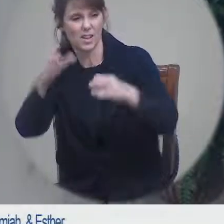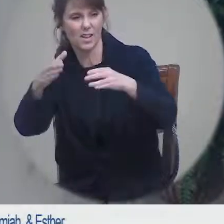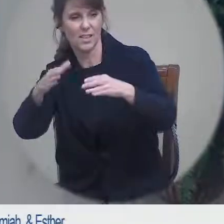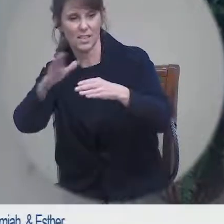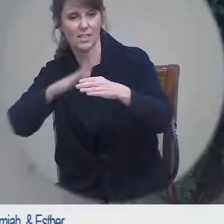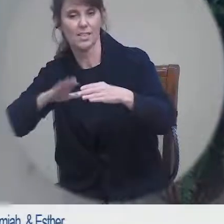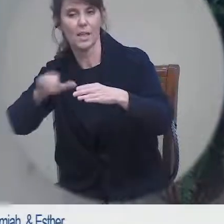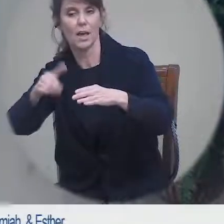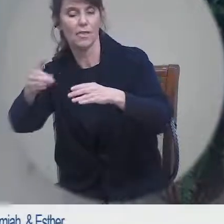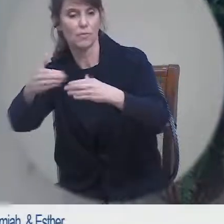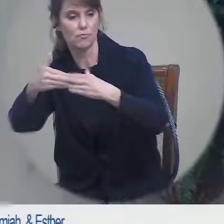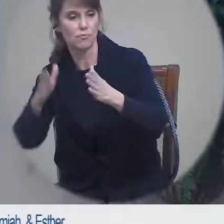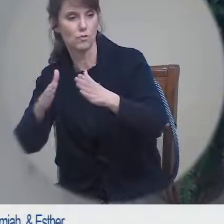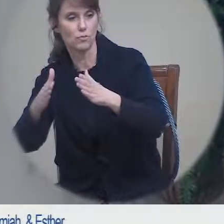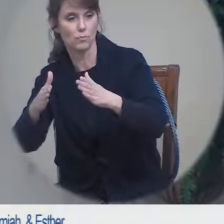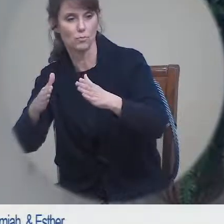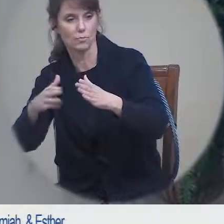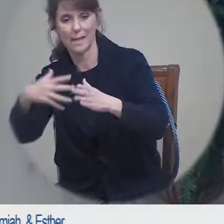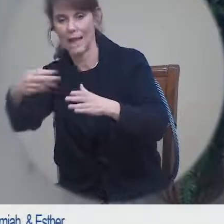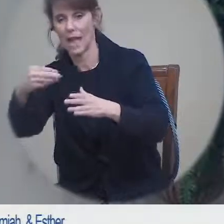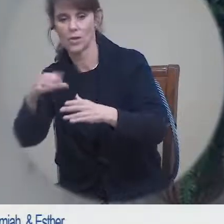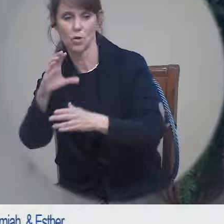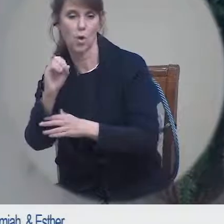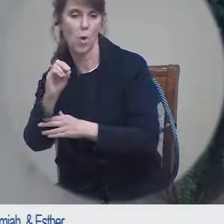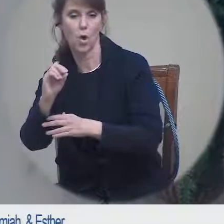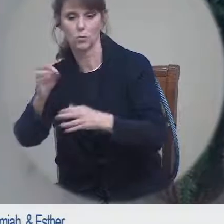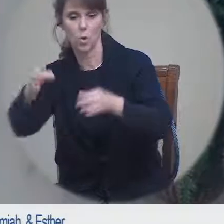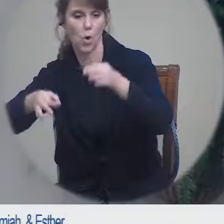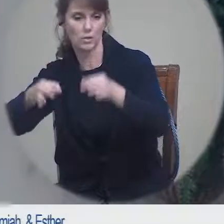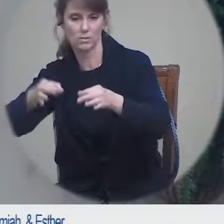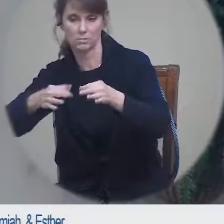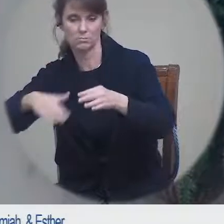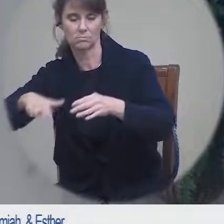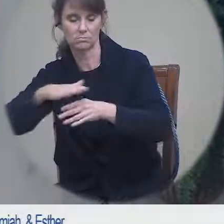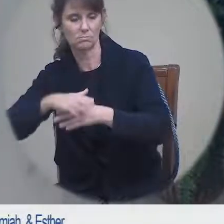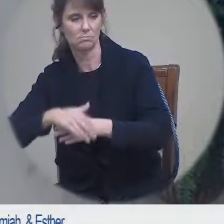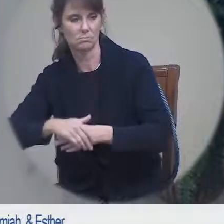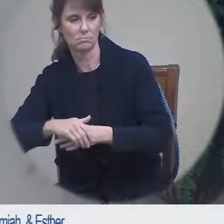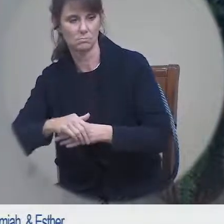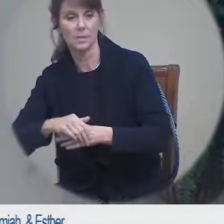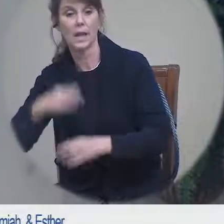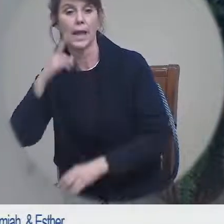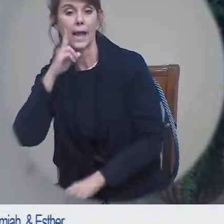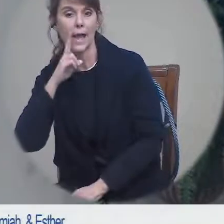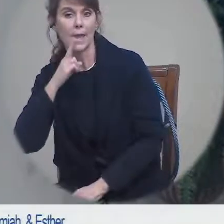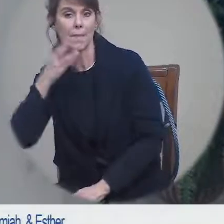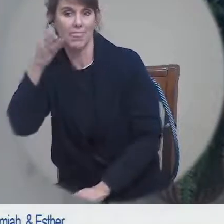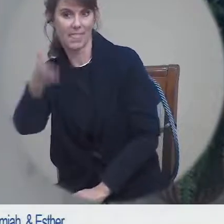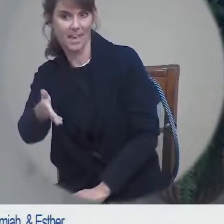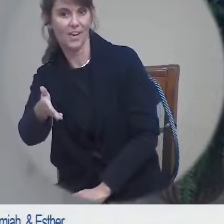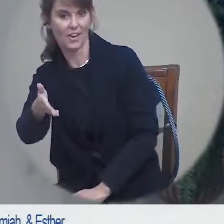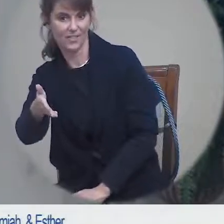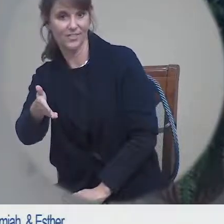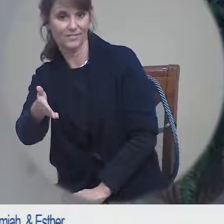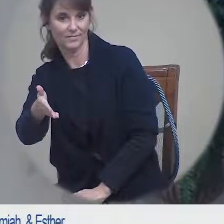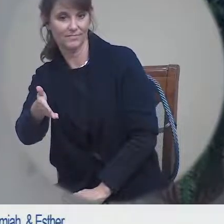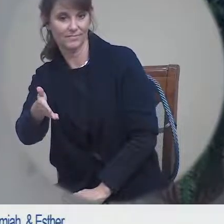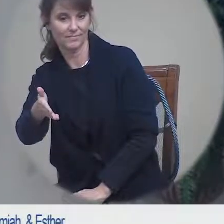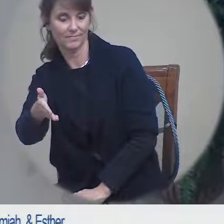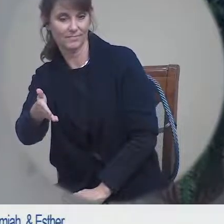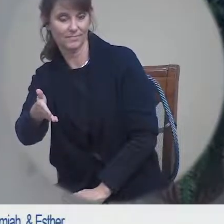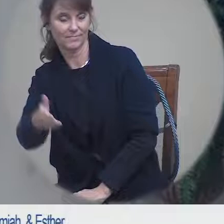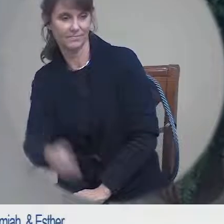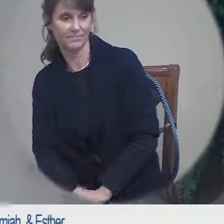just entered the outer court of the king's palace in order to speak to the king about hanging Mordecai on the gallows which he